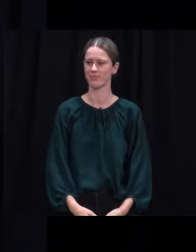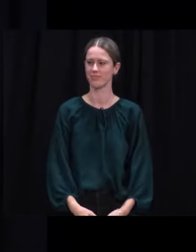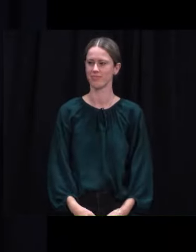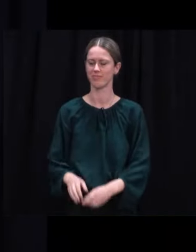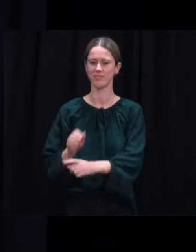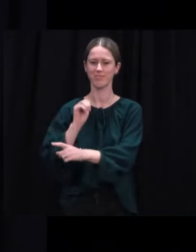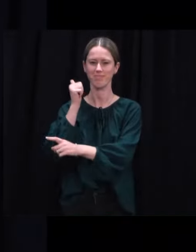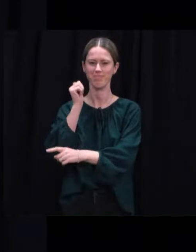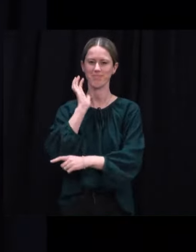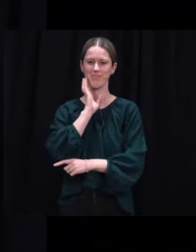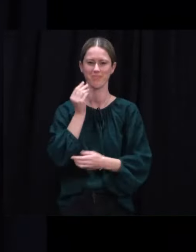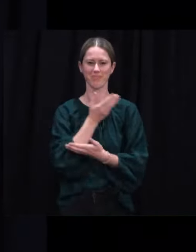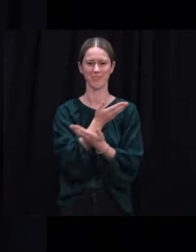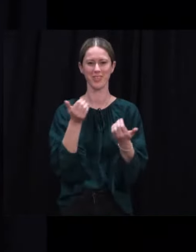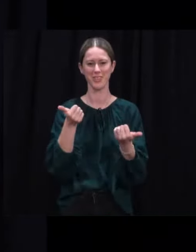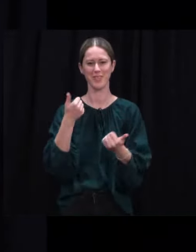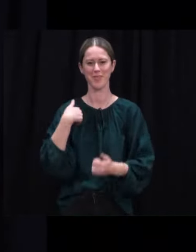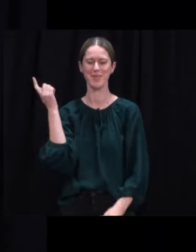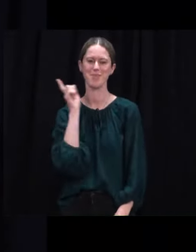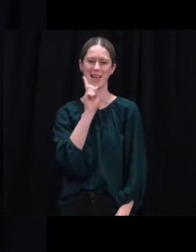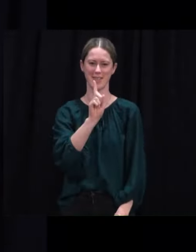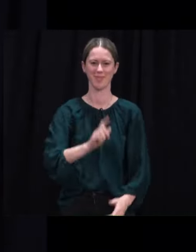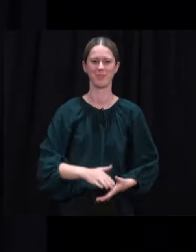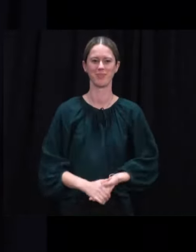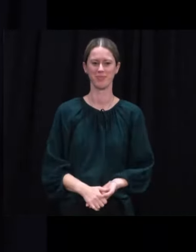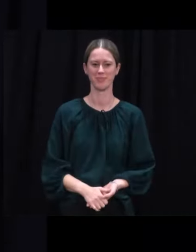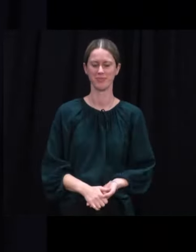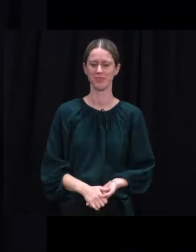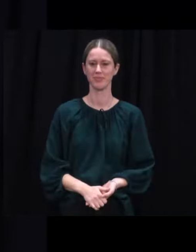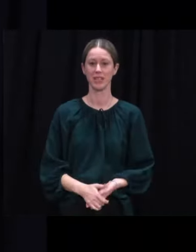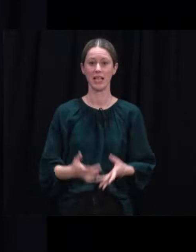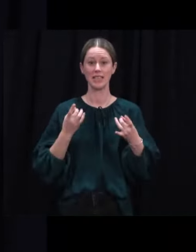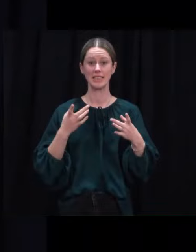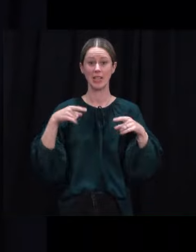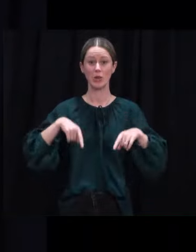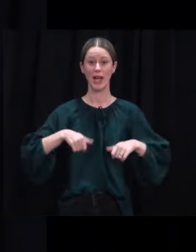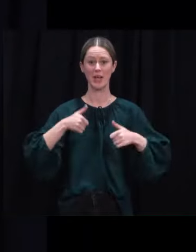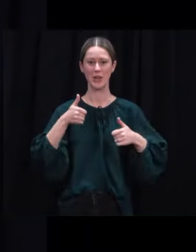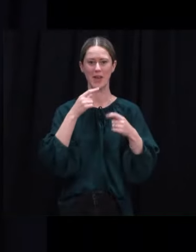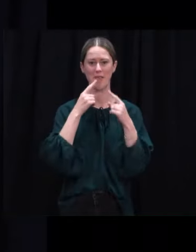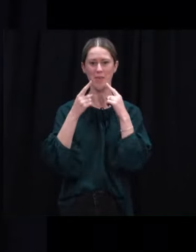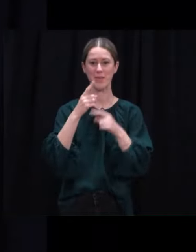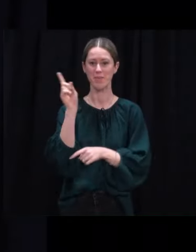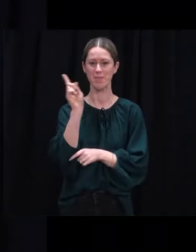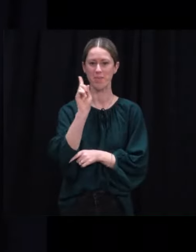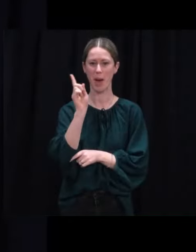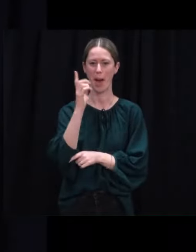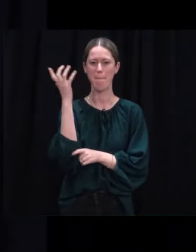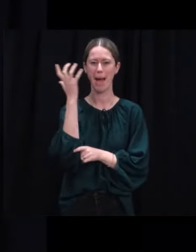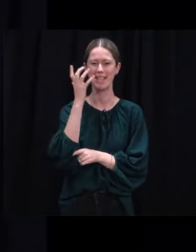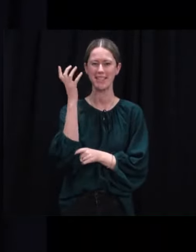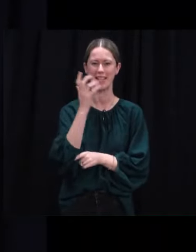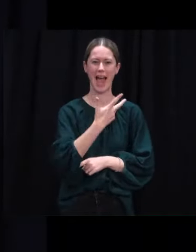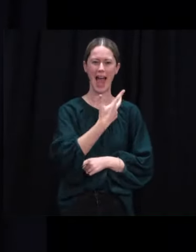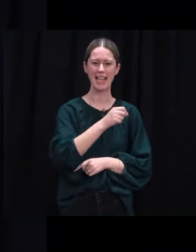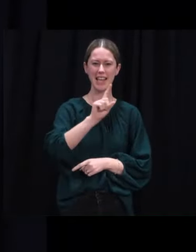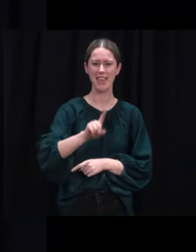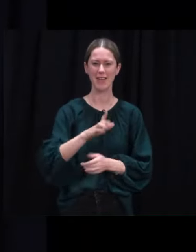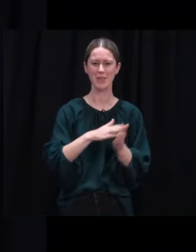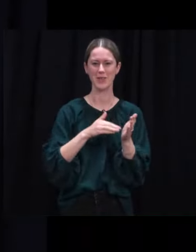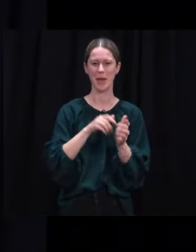Good afternoon, everybody. It's good to be back. I begin today with some good news, some incredible news, in fact. 80,000 New Zealanders got